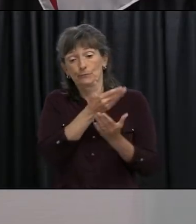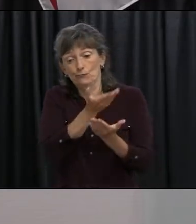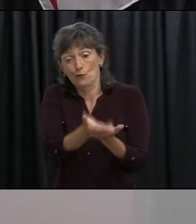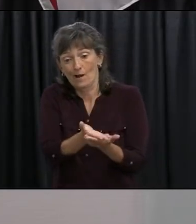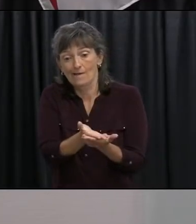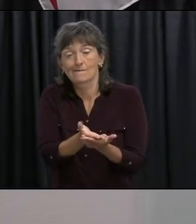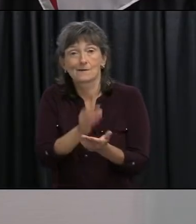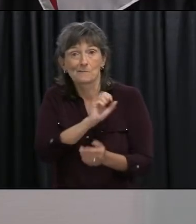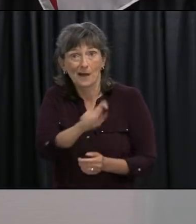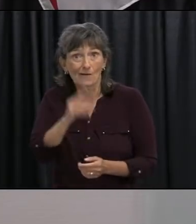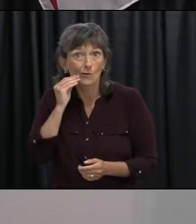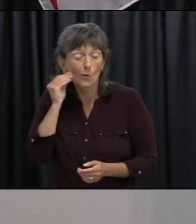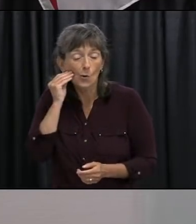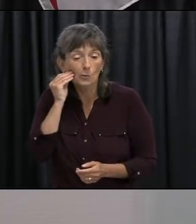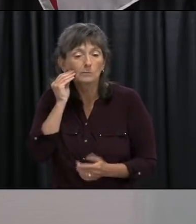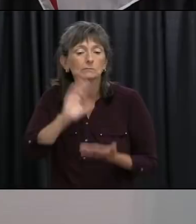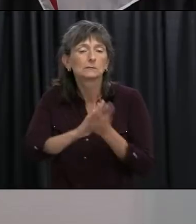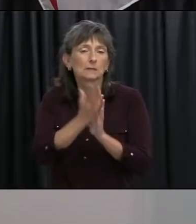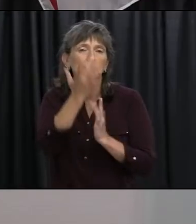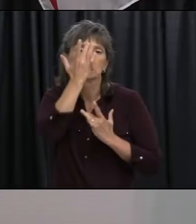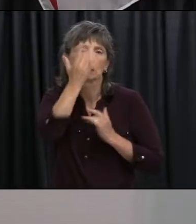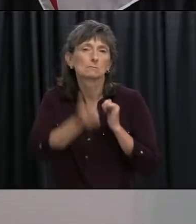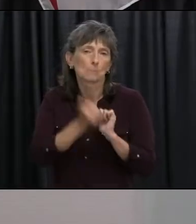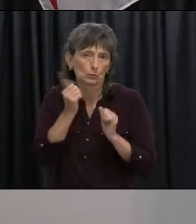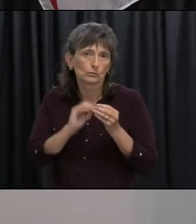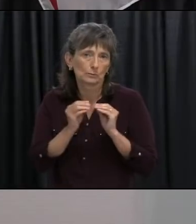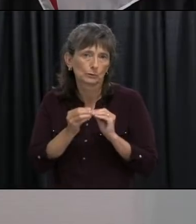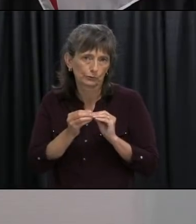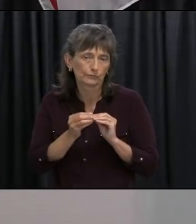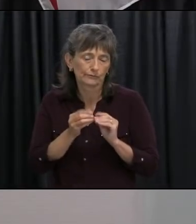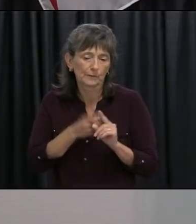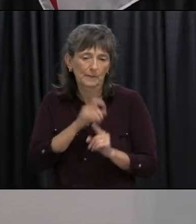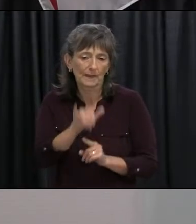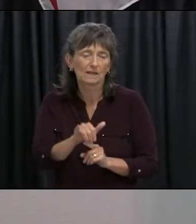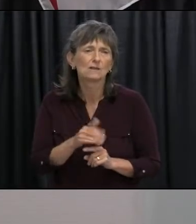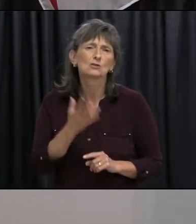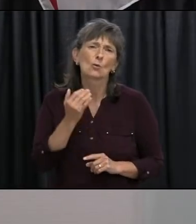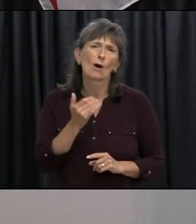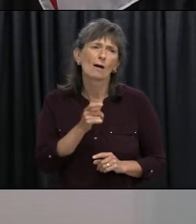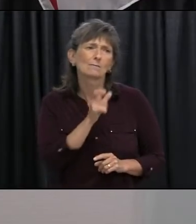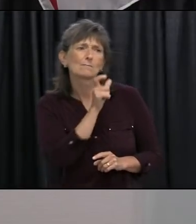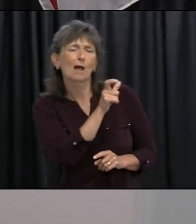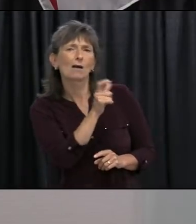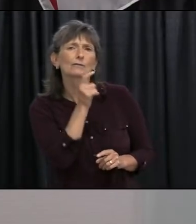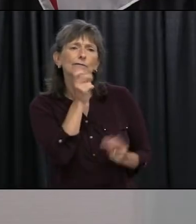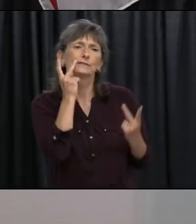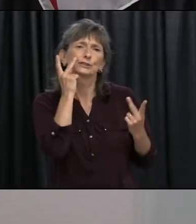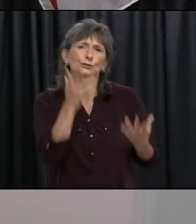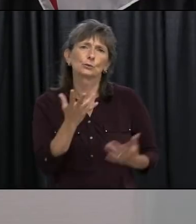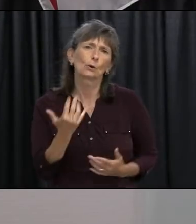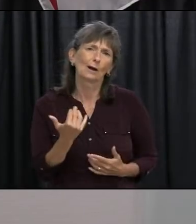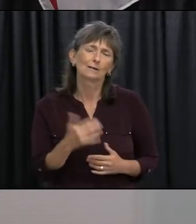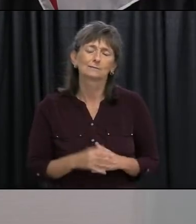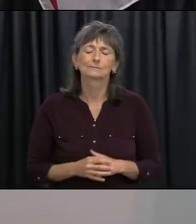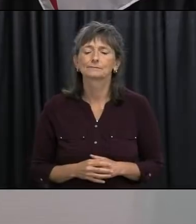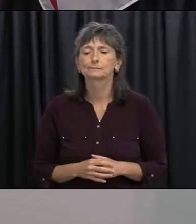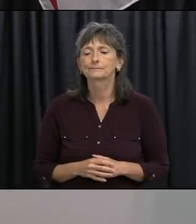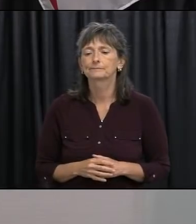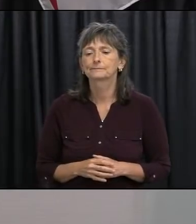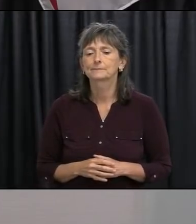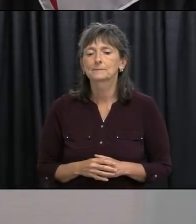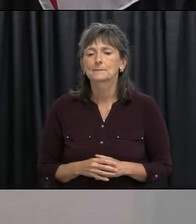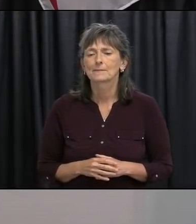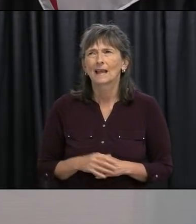who could take the exact same safety precautions as anyone else? Yeah, so Peter, I missed the last half of